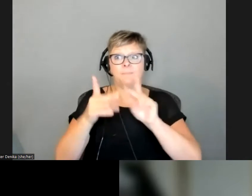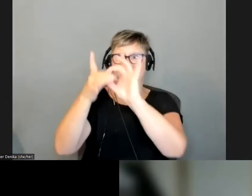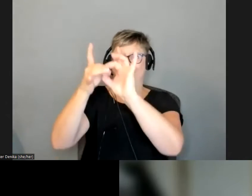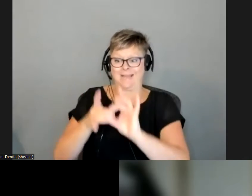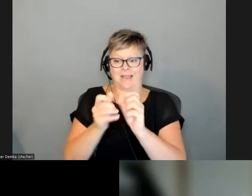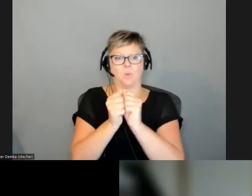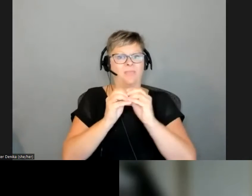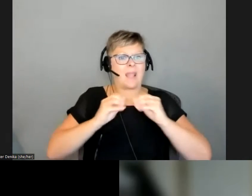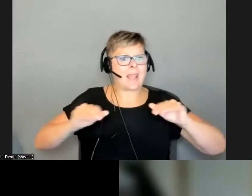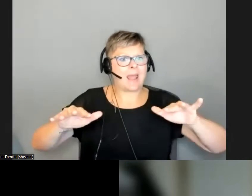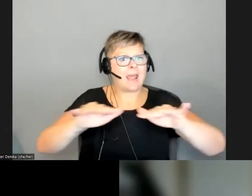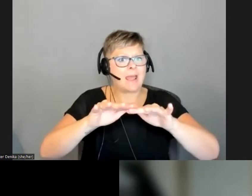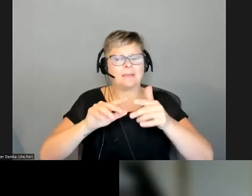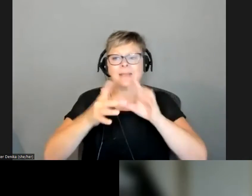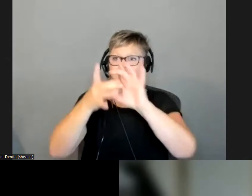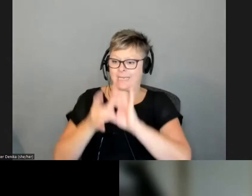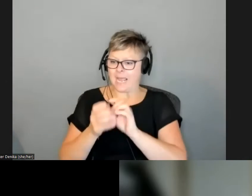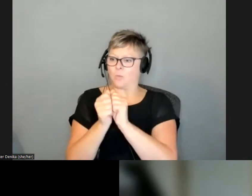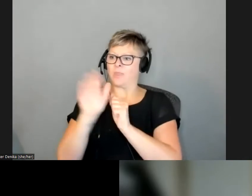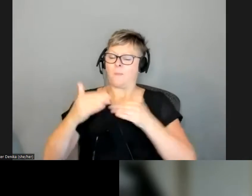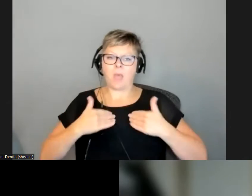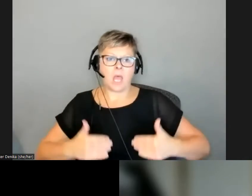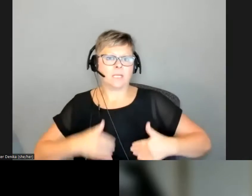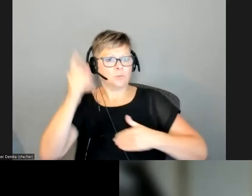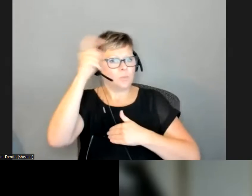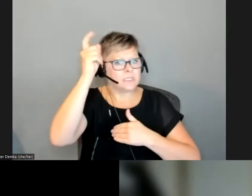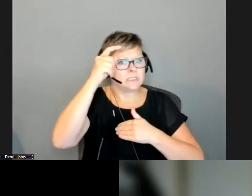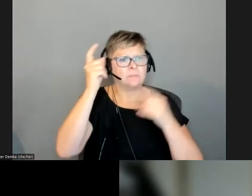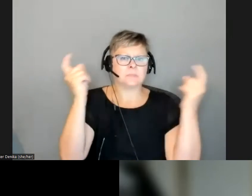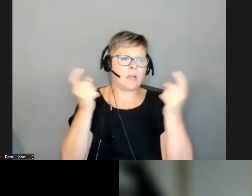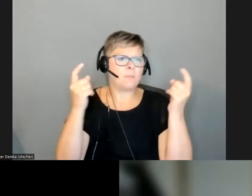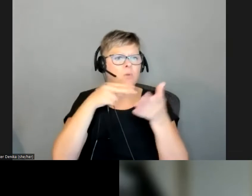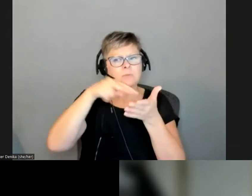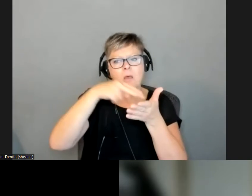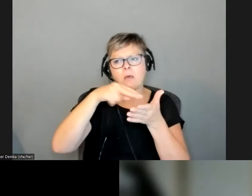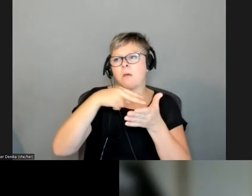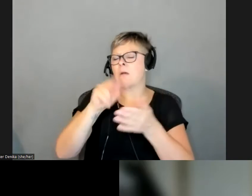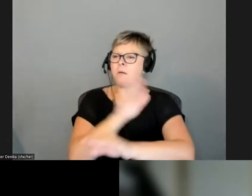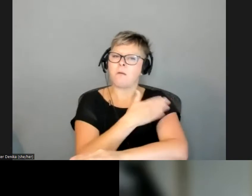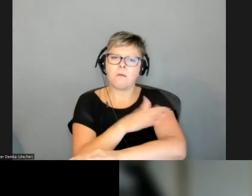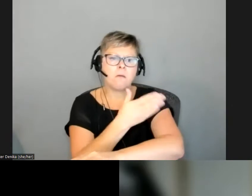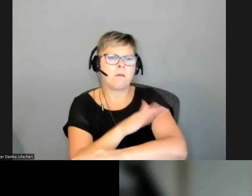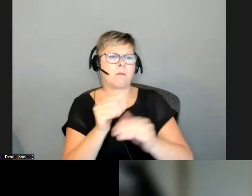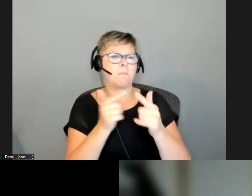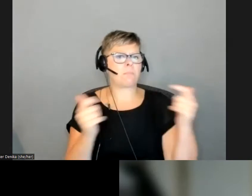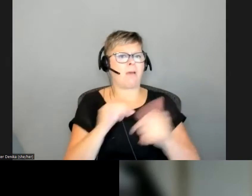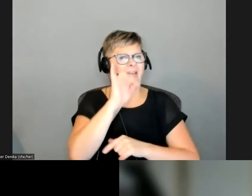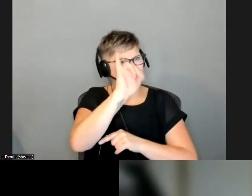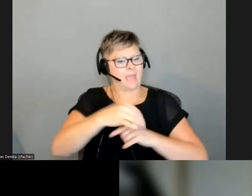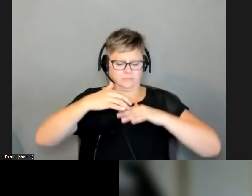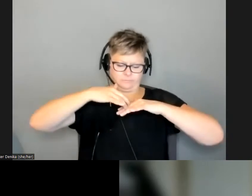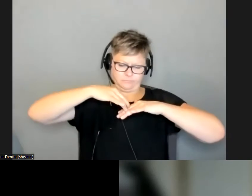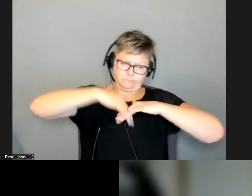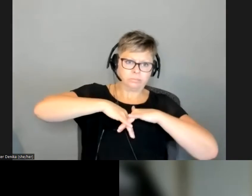up with their own bodies, wisdom, and, you know, the ceremonies and the songs and the dances that are right there in people's blood and